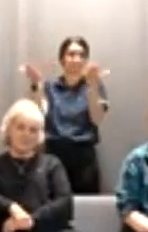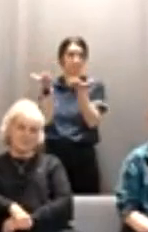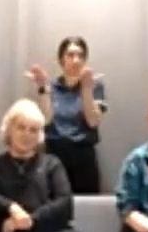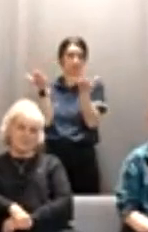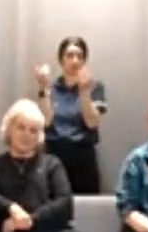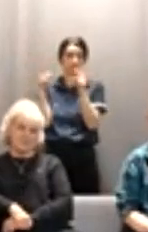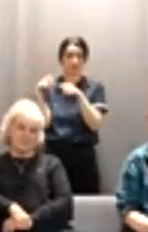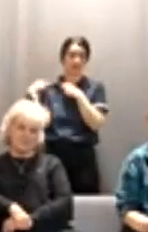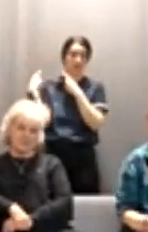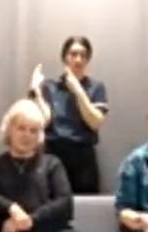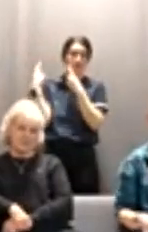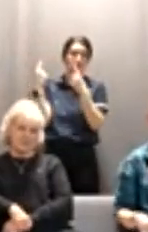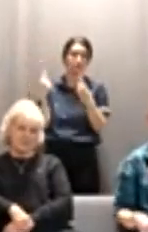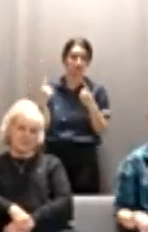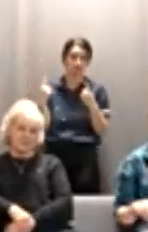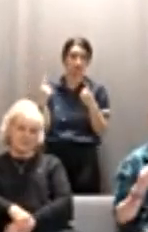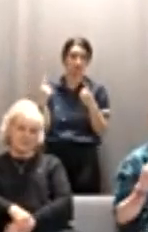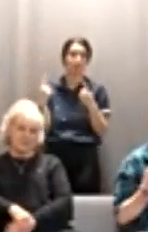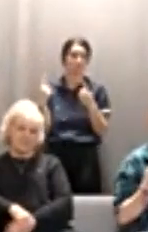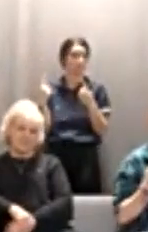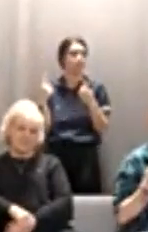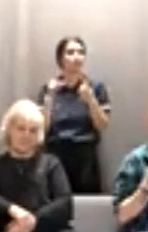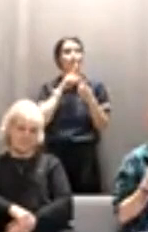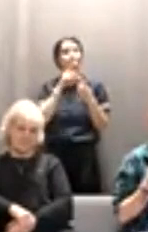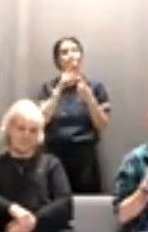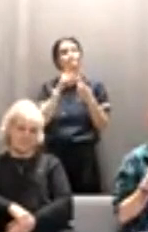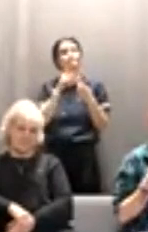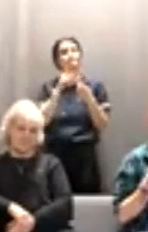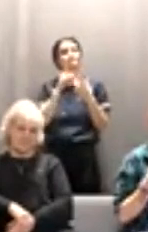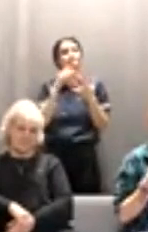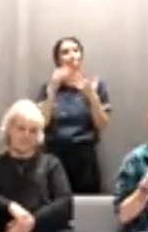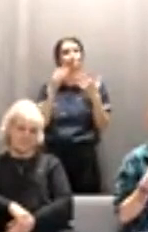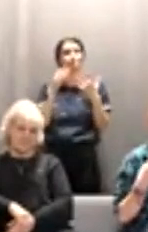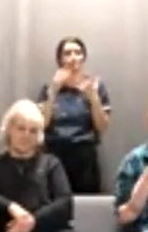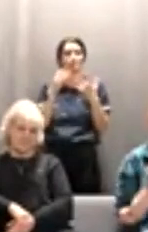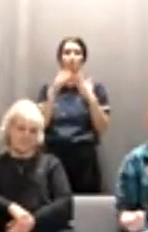and longer than we've realized, and just